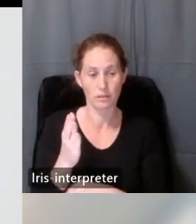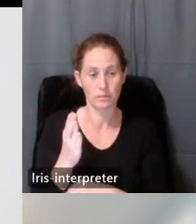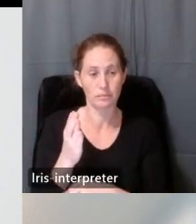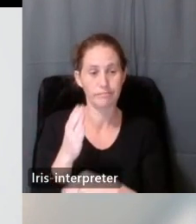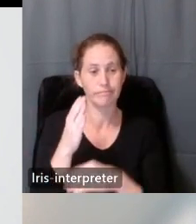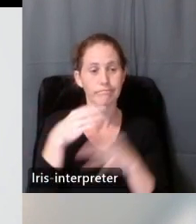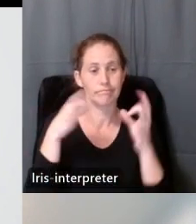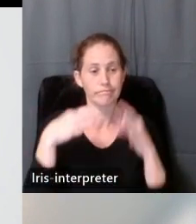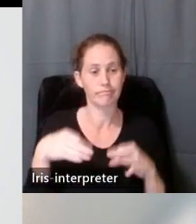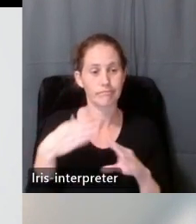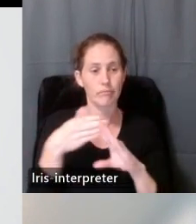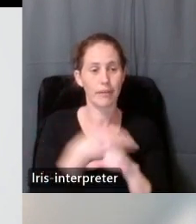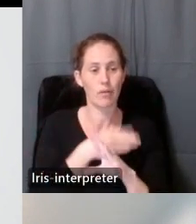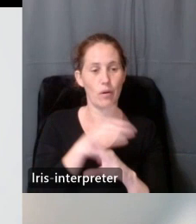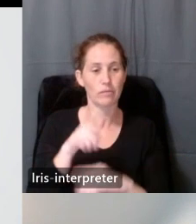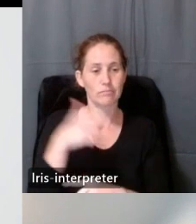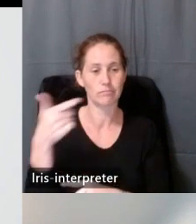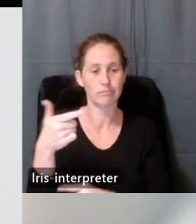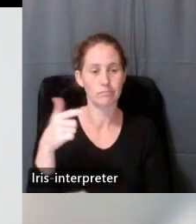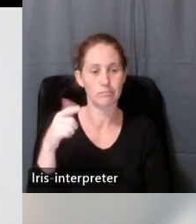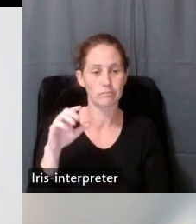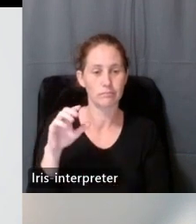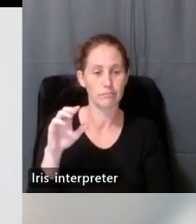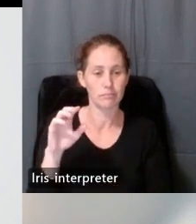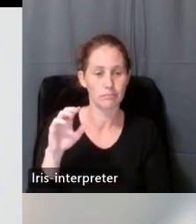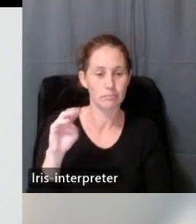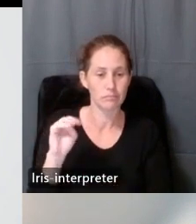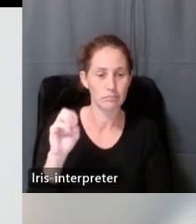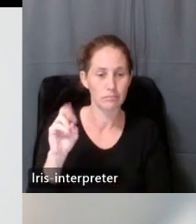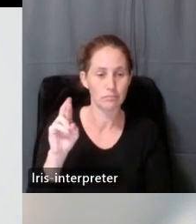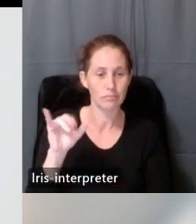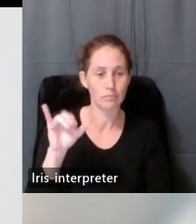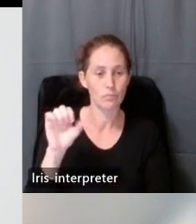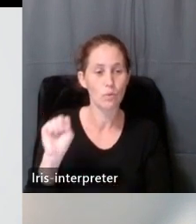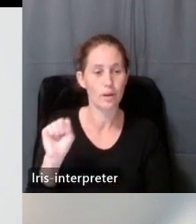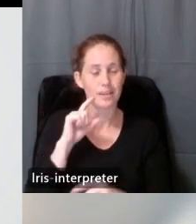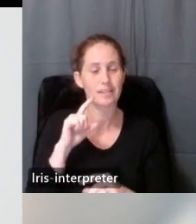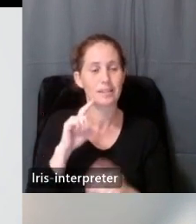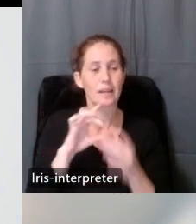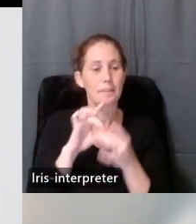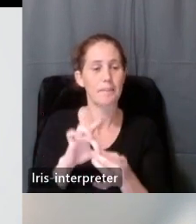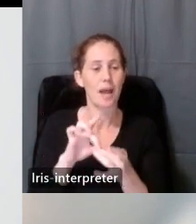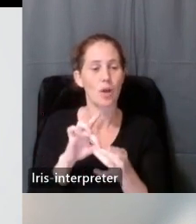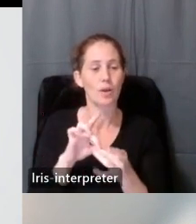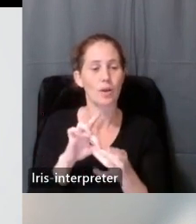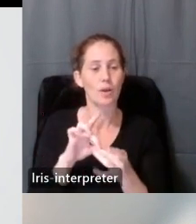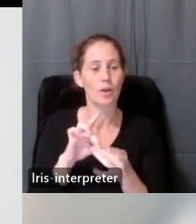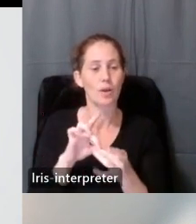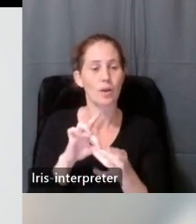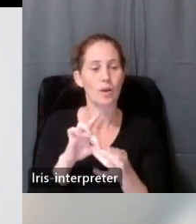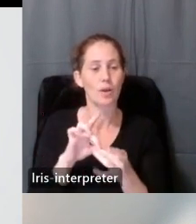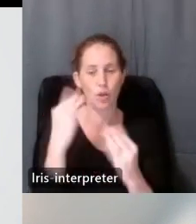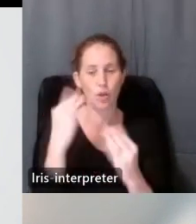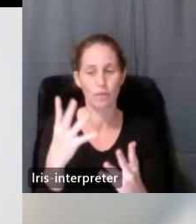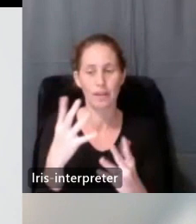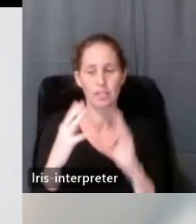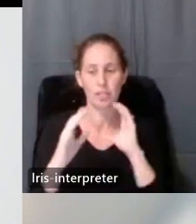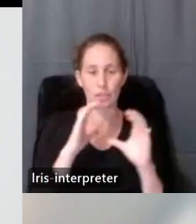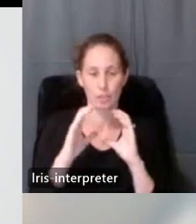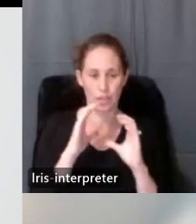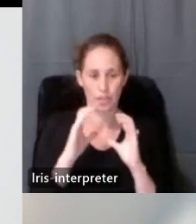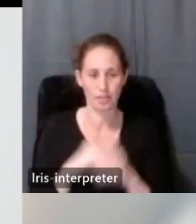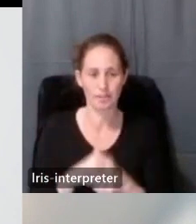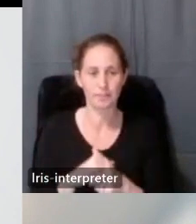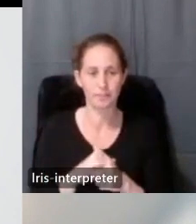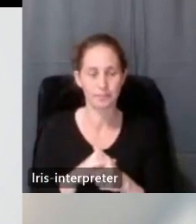through before I hand things back over to Morris is with regards to effective notifications and